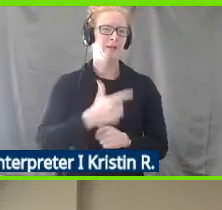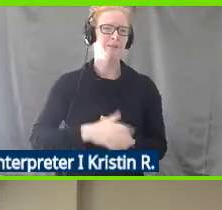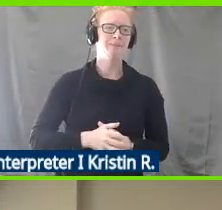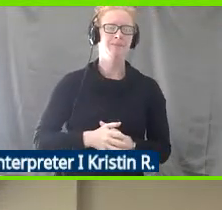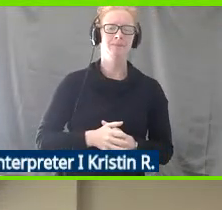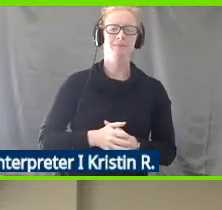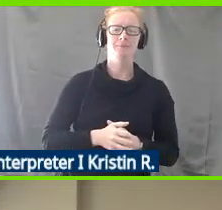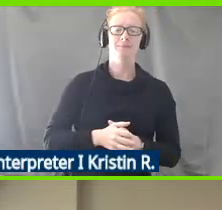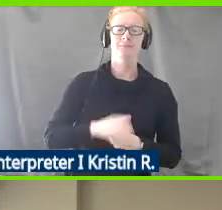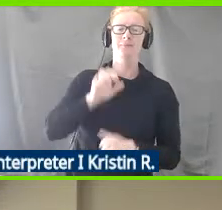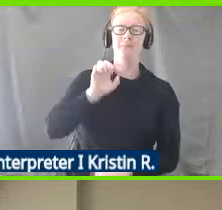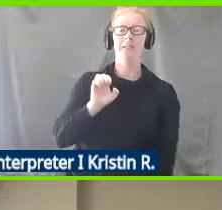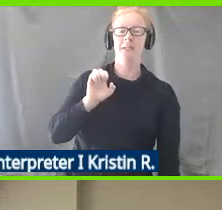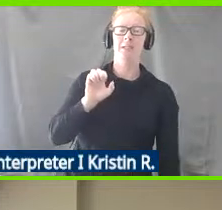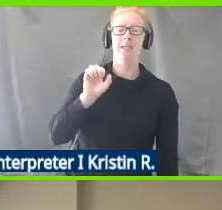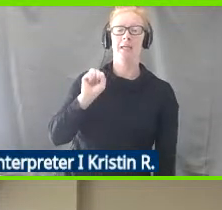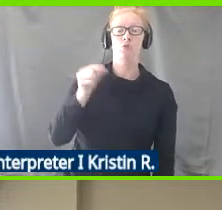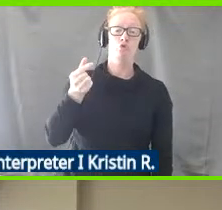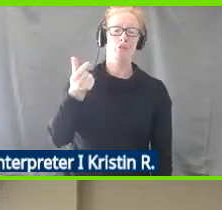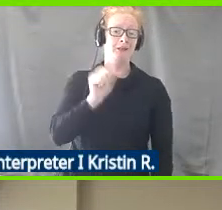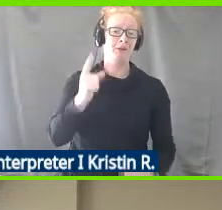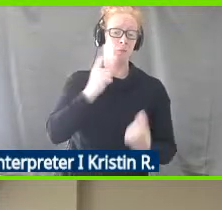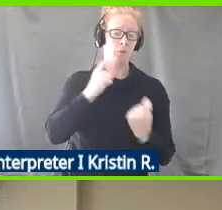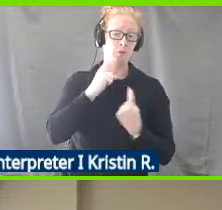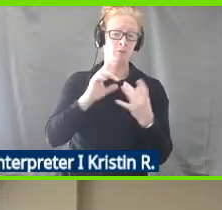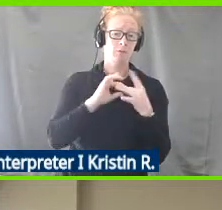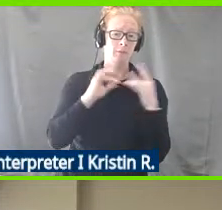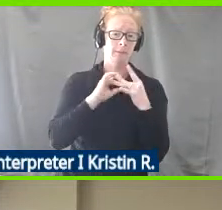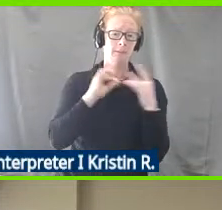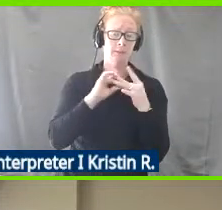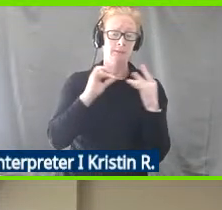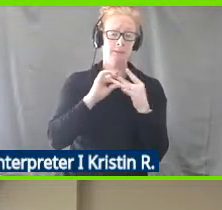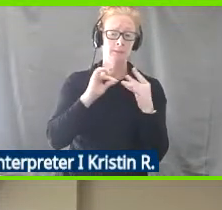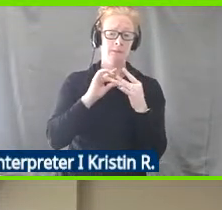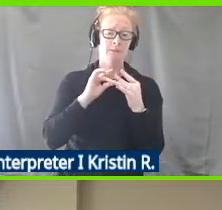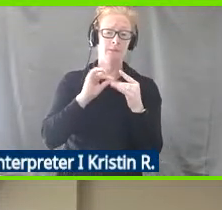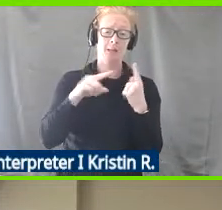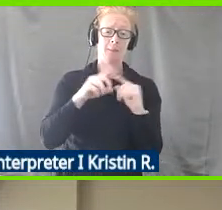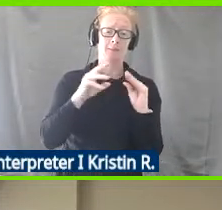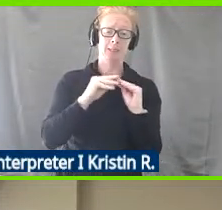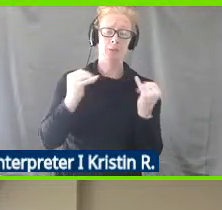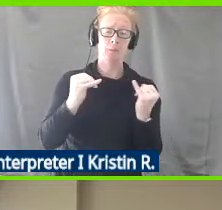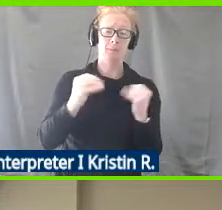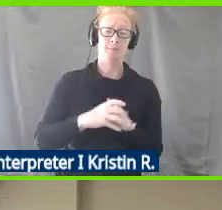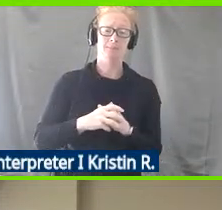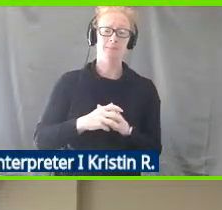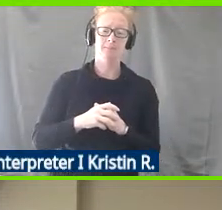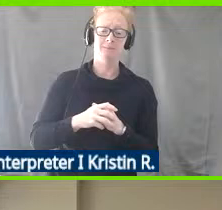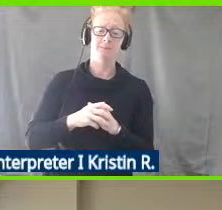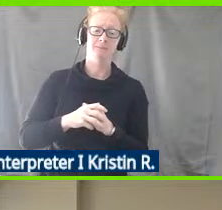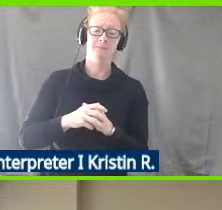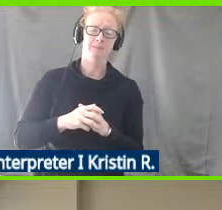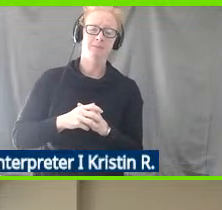ESG have any questions or comments about our meeting today?